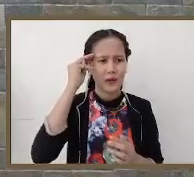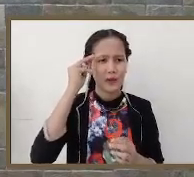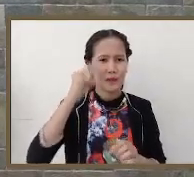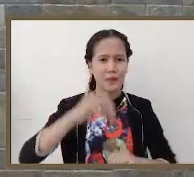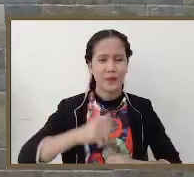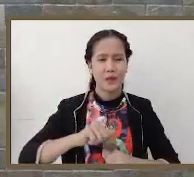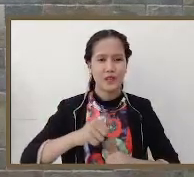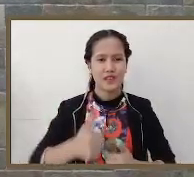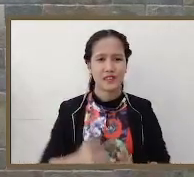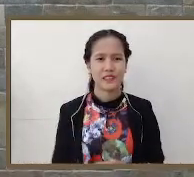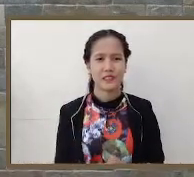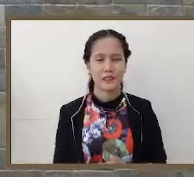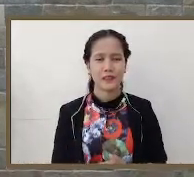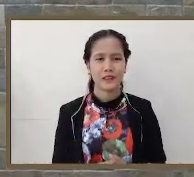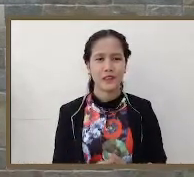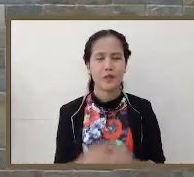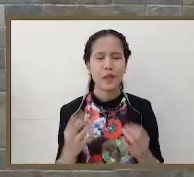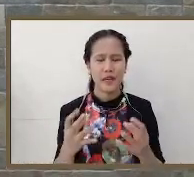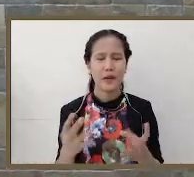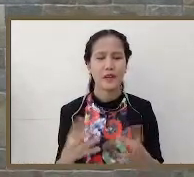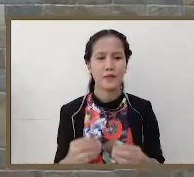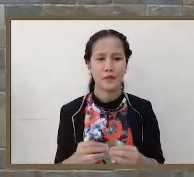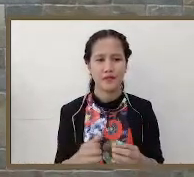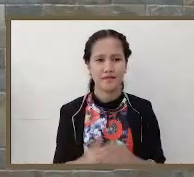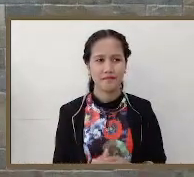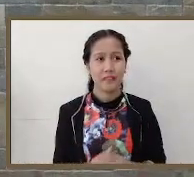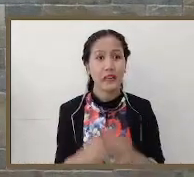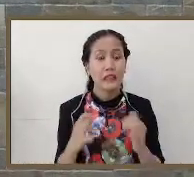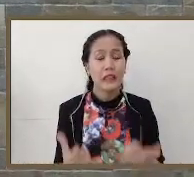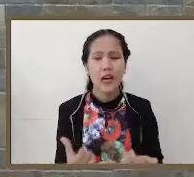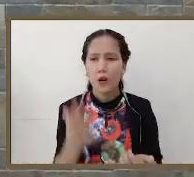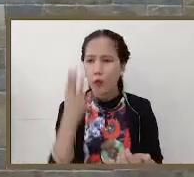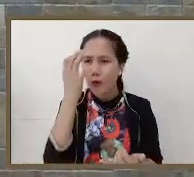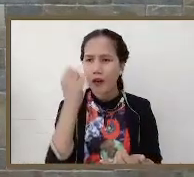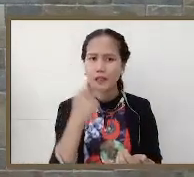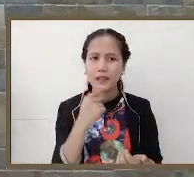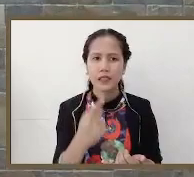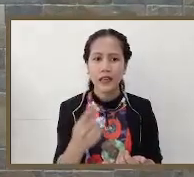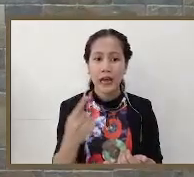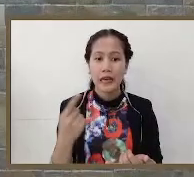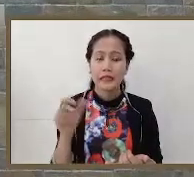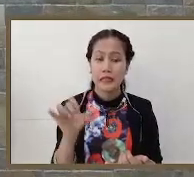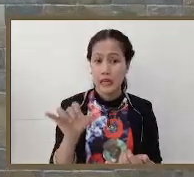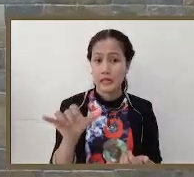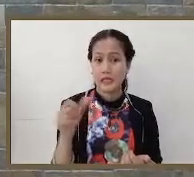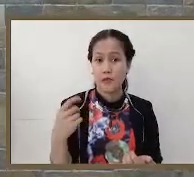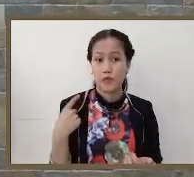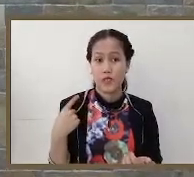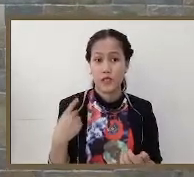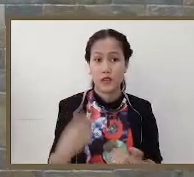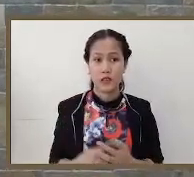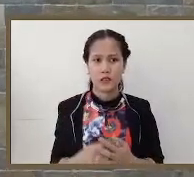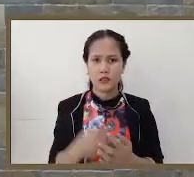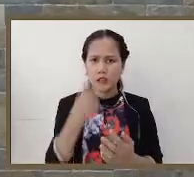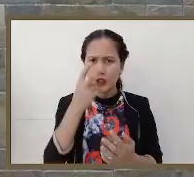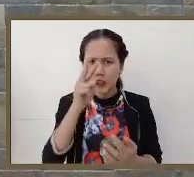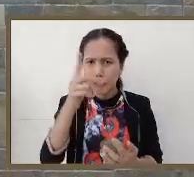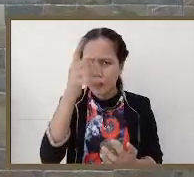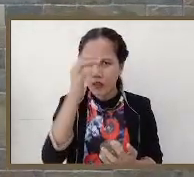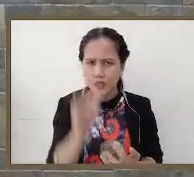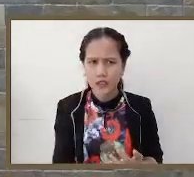dito. Na kaya ko po sinasabi, these people, they have the form of godliness, but denying the power